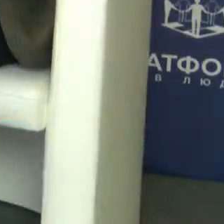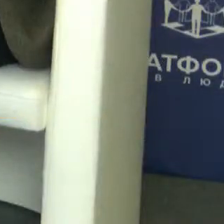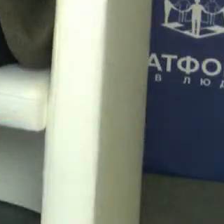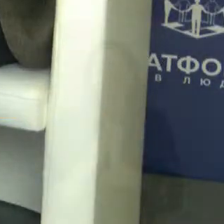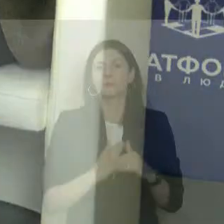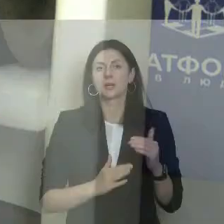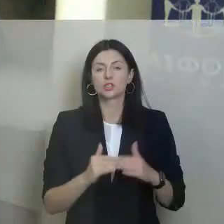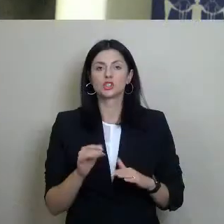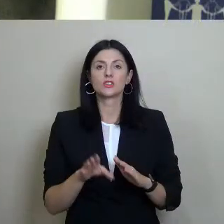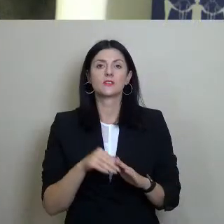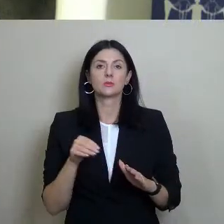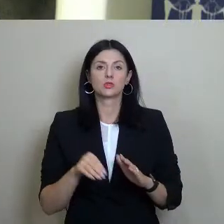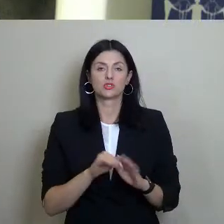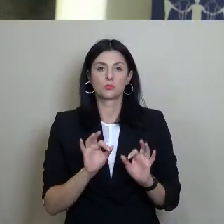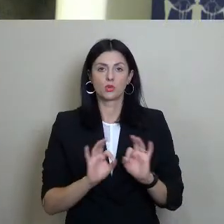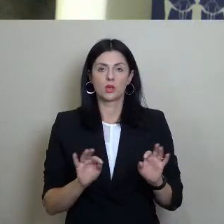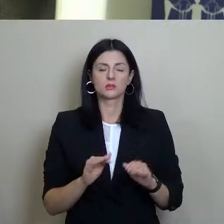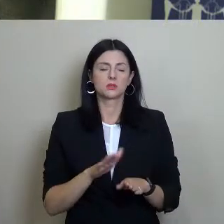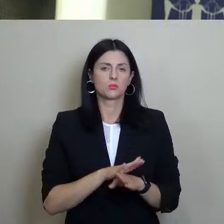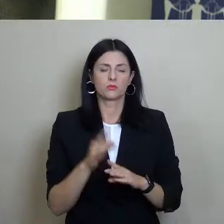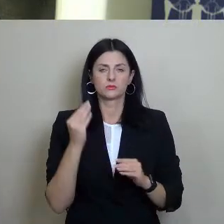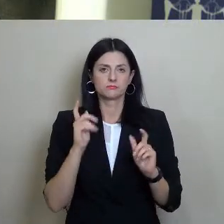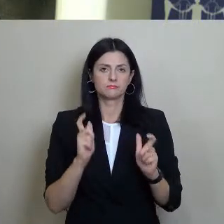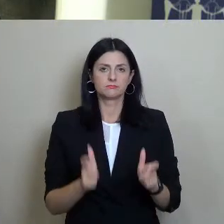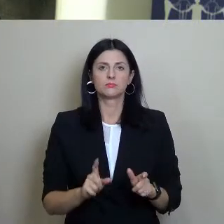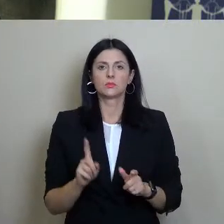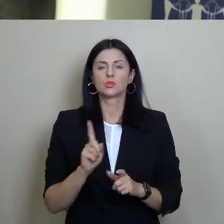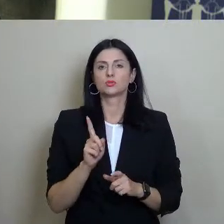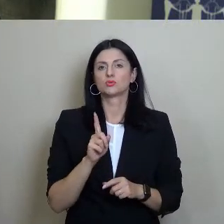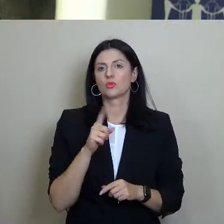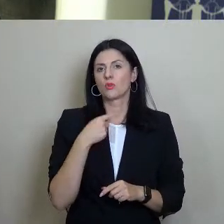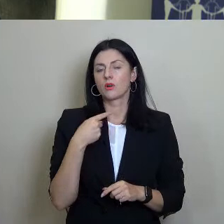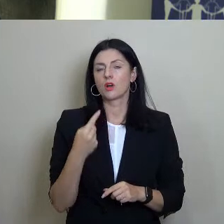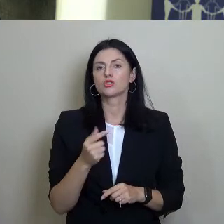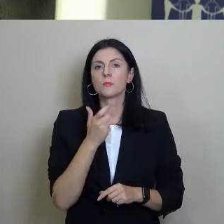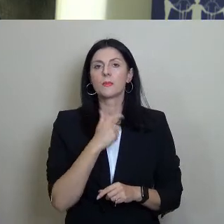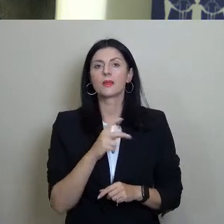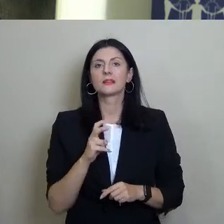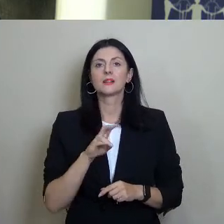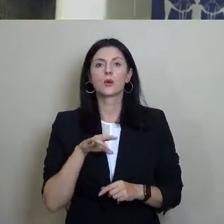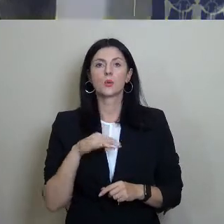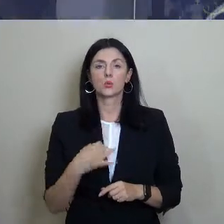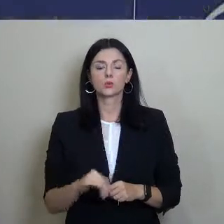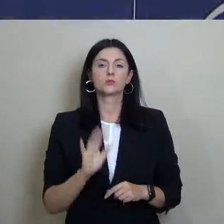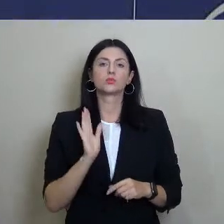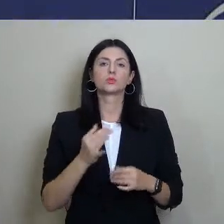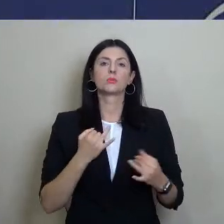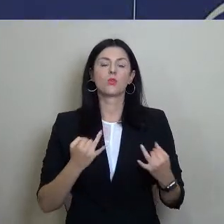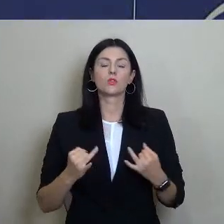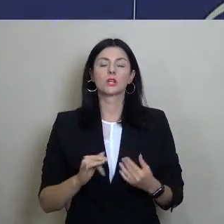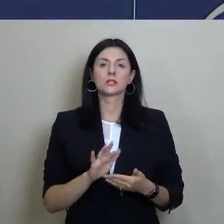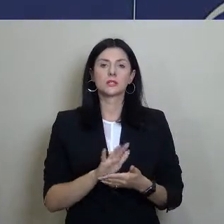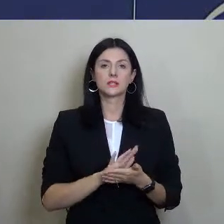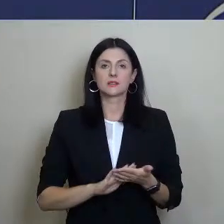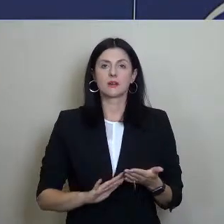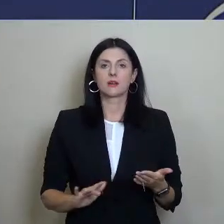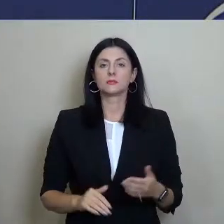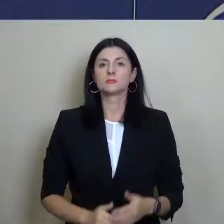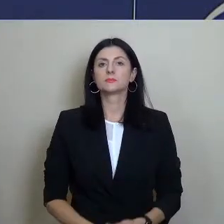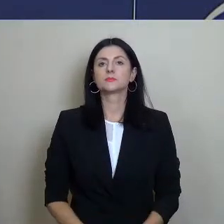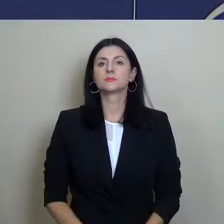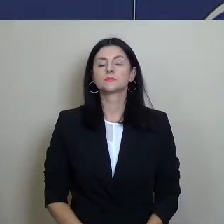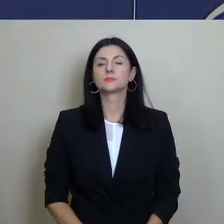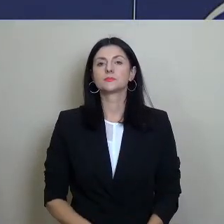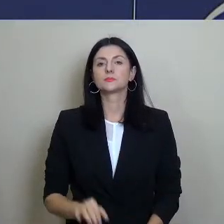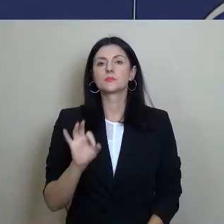simple practical explanation of this situation. I quite agree to what Leonti said, but